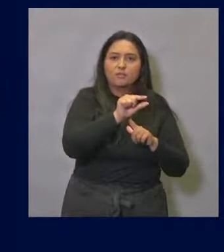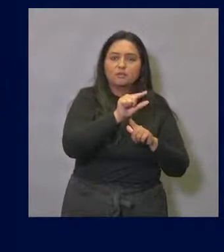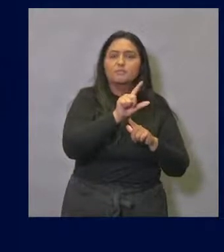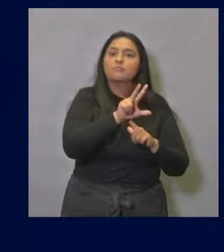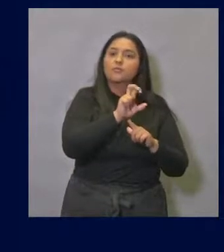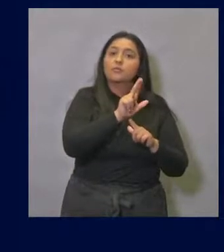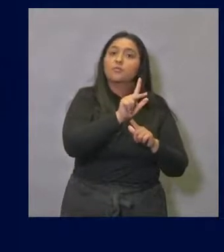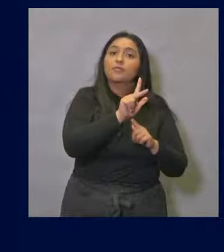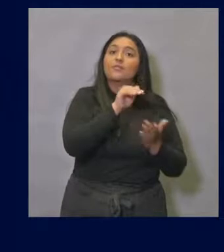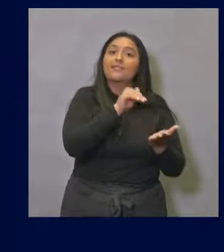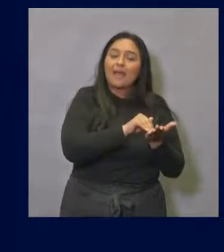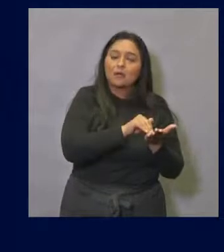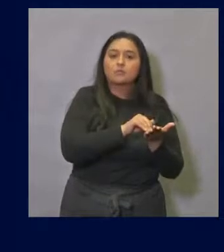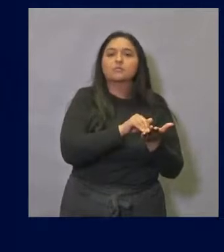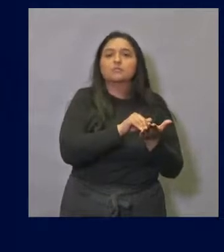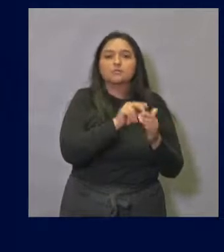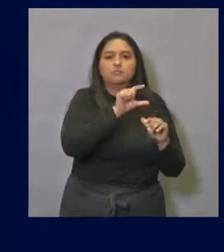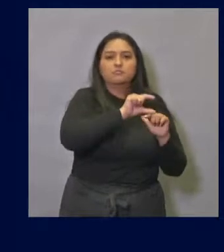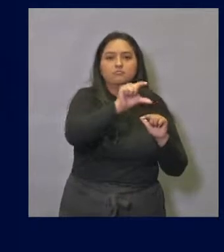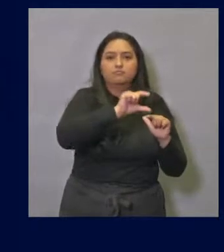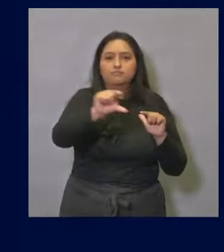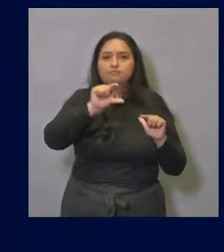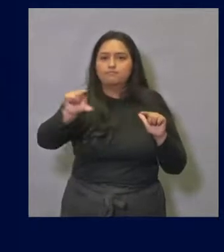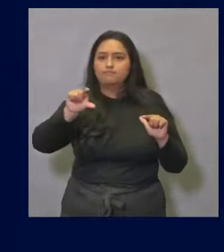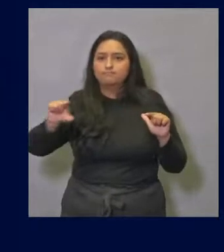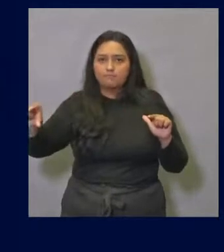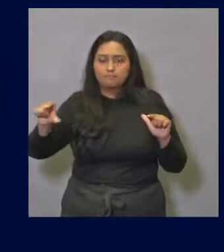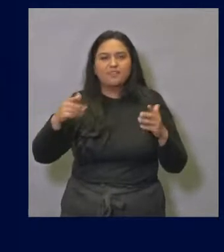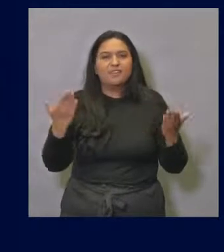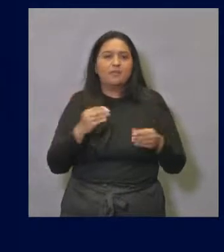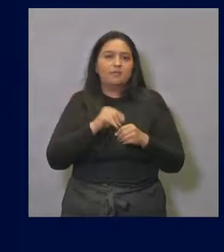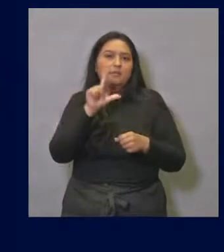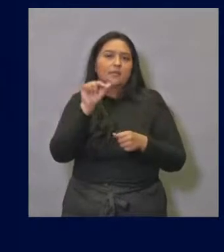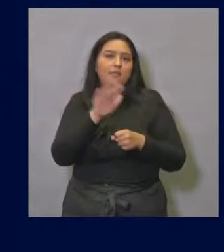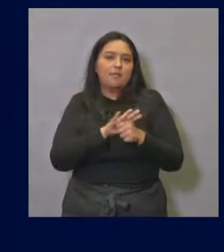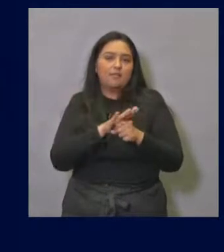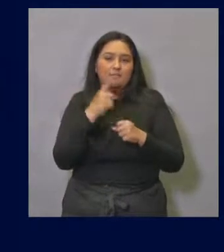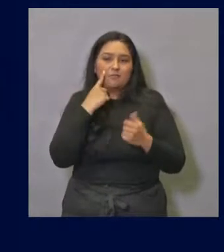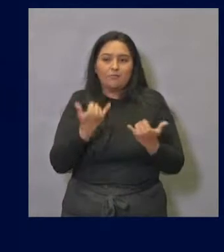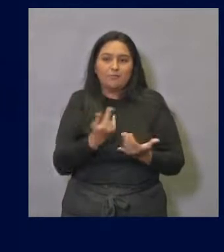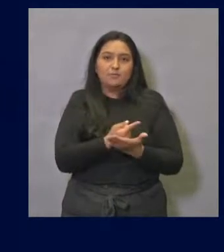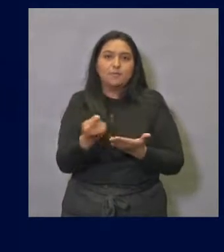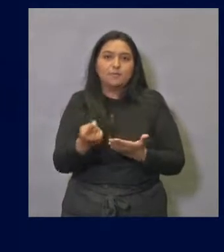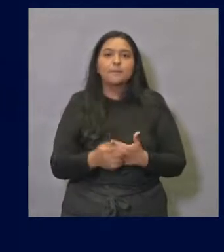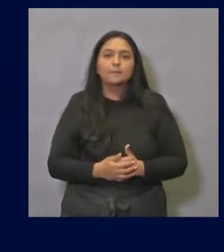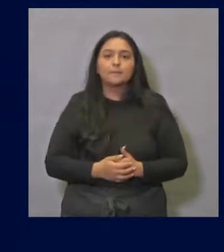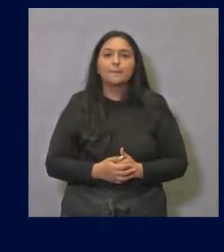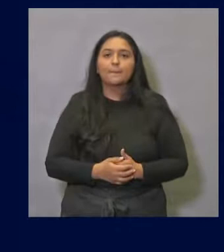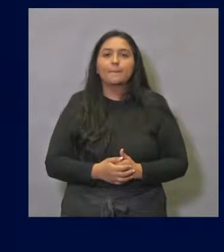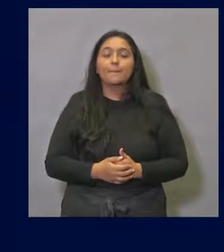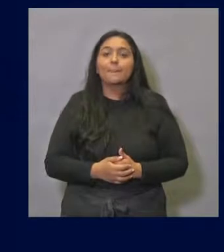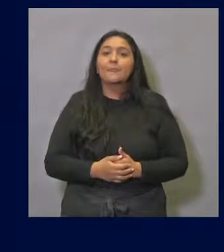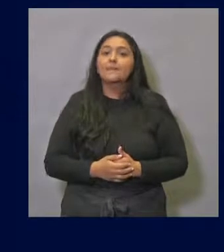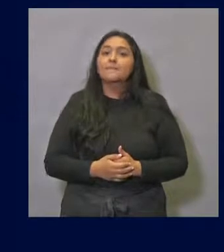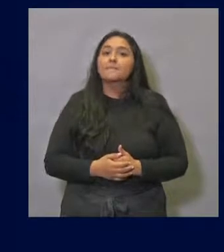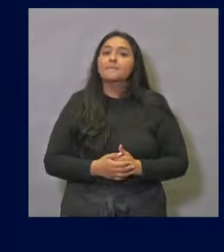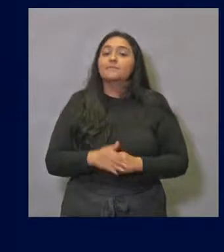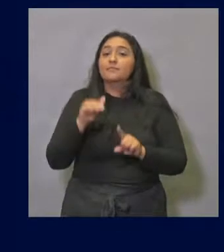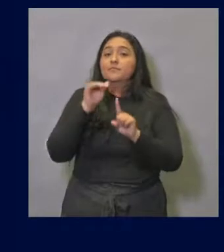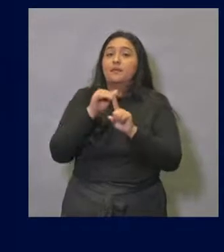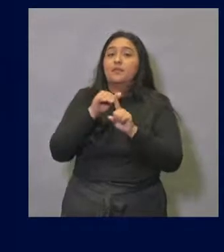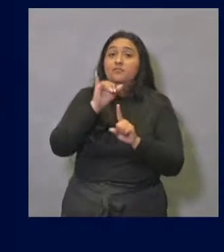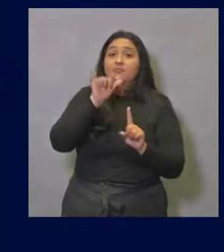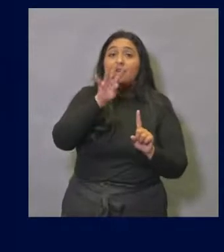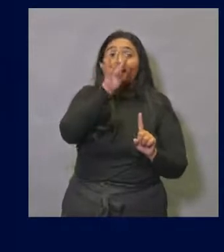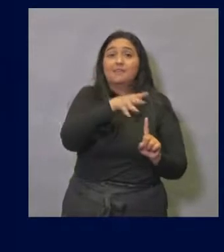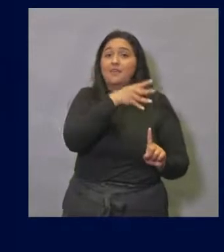323,470 total doses that were allocated to the County of LA for this week. As a reminder, this table does not